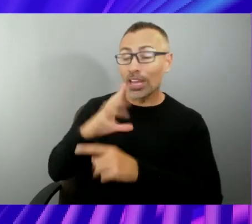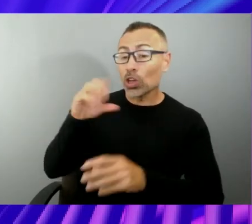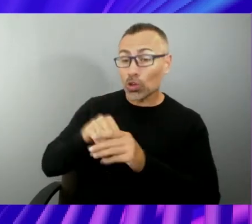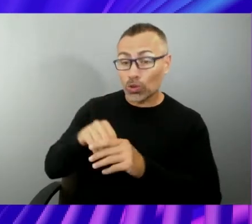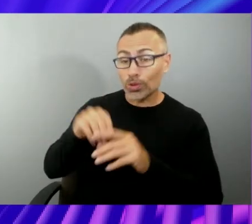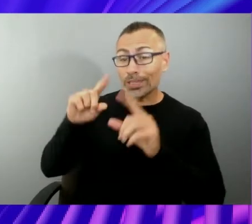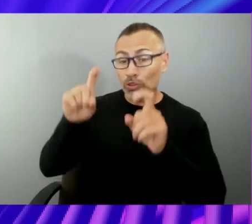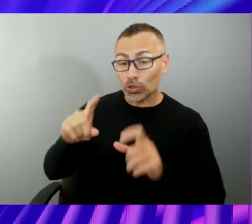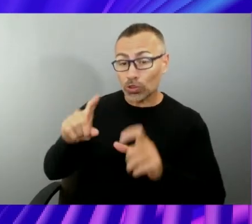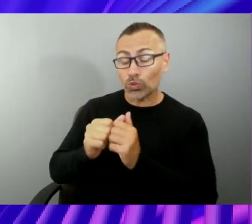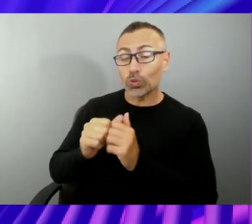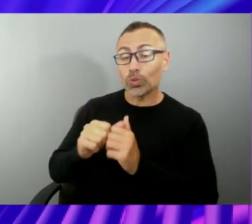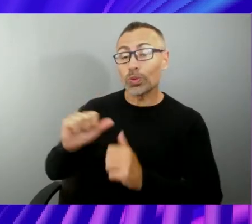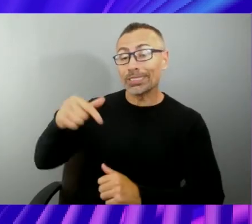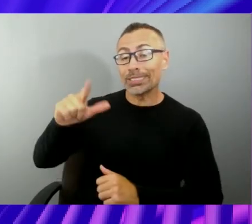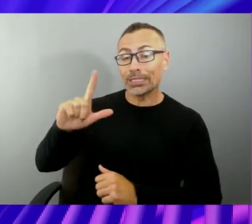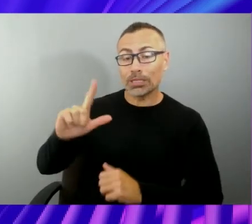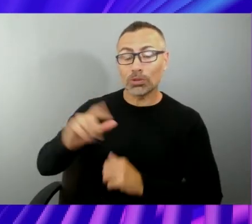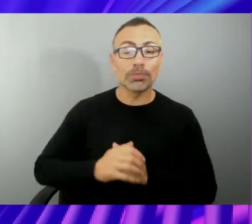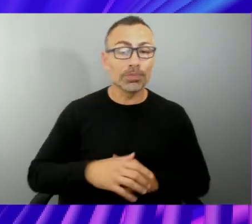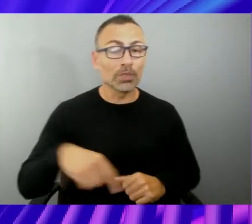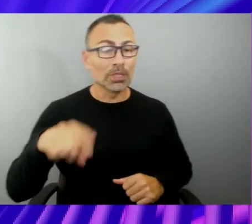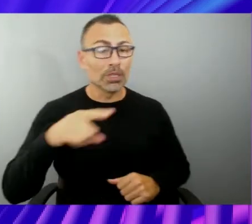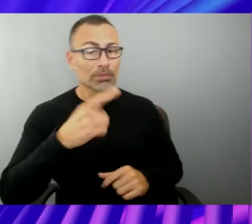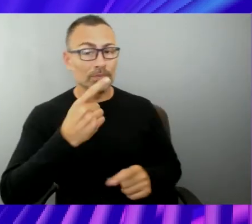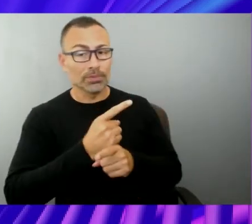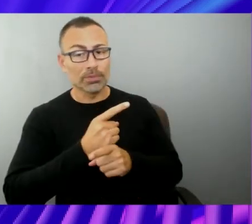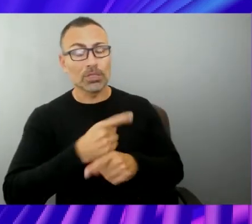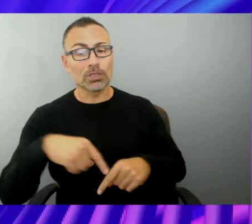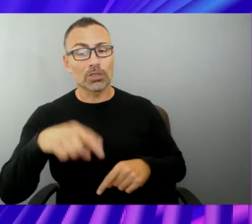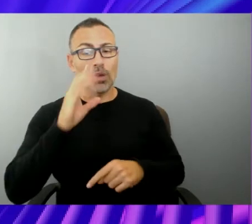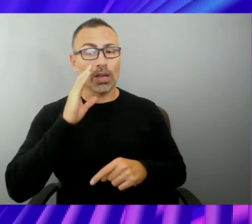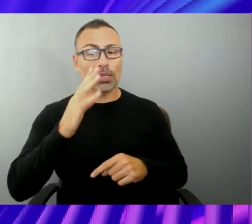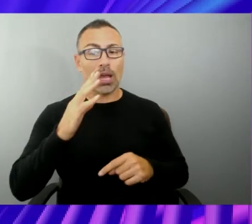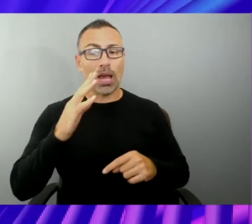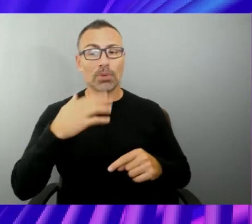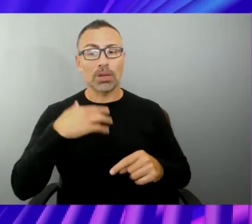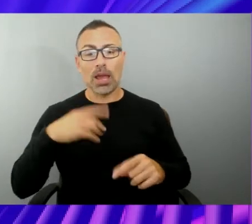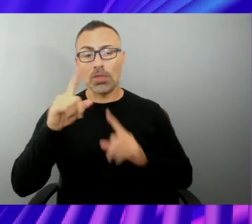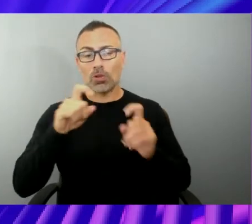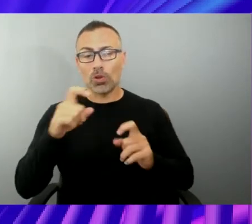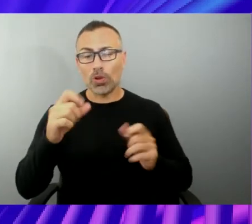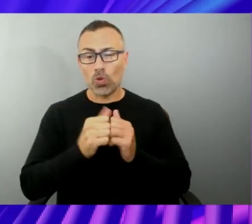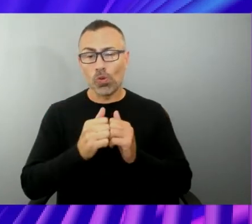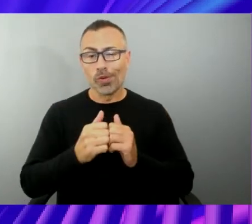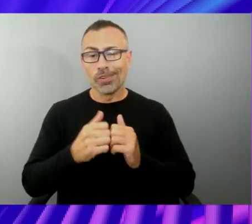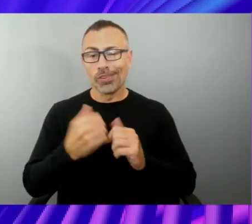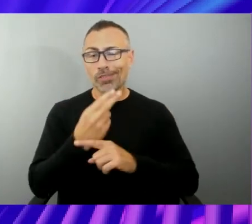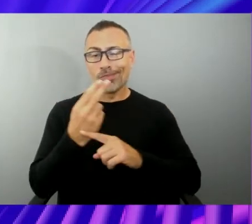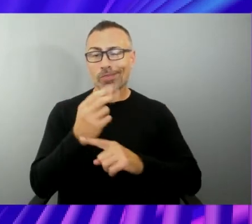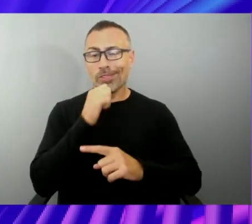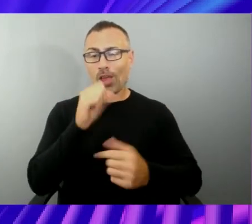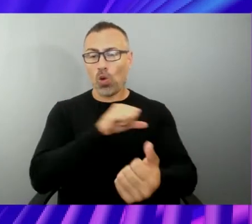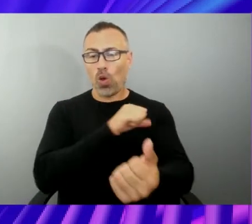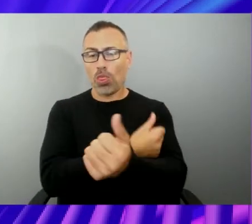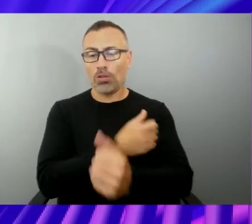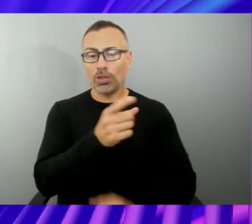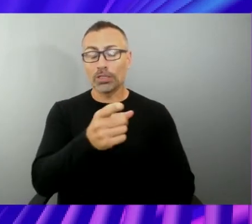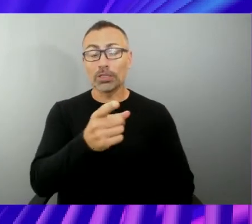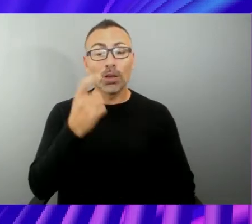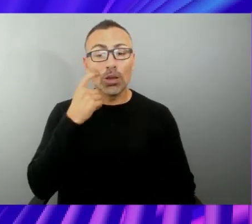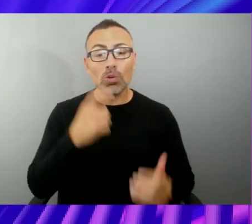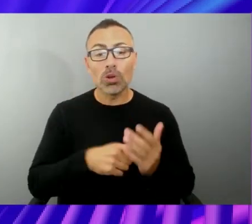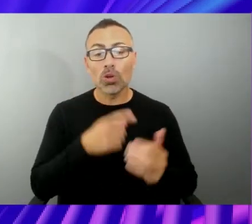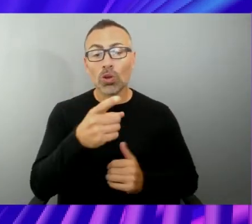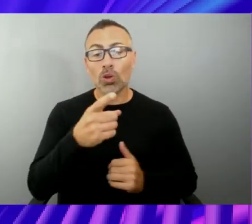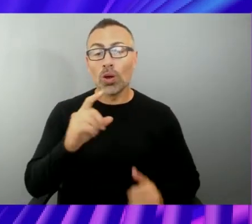here. So what we've seen is that with regards to unauthorized use, that specific API calls are